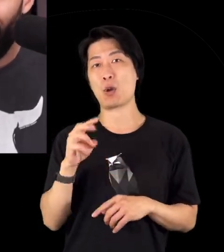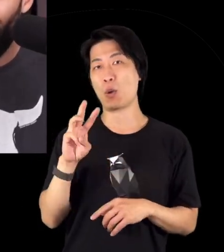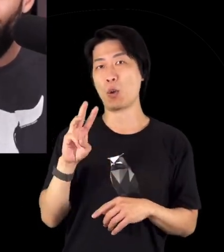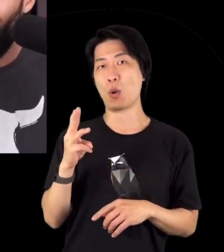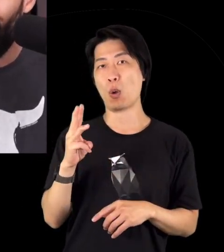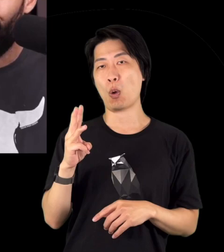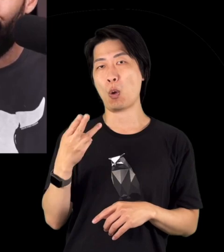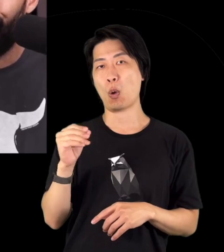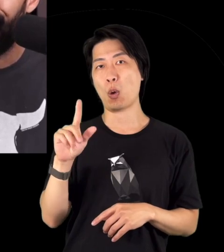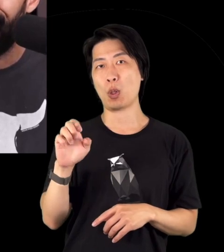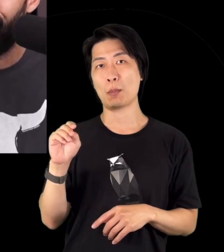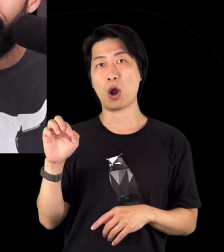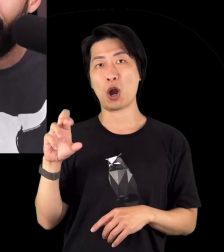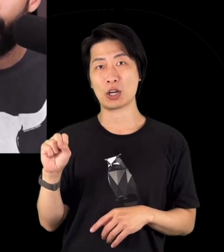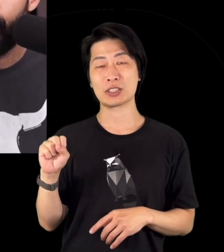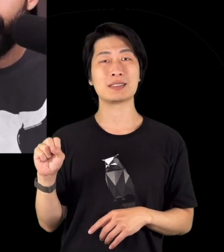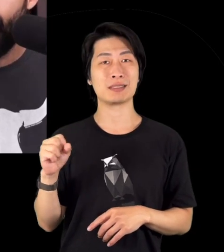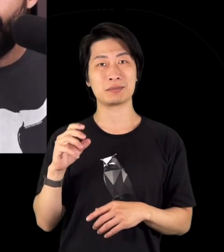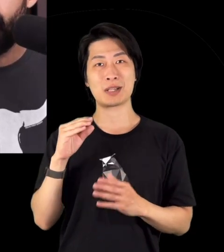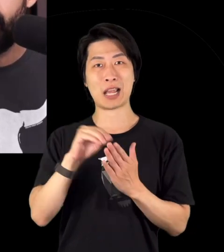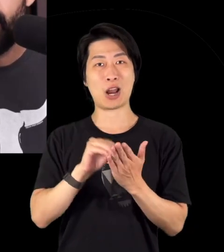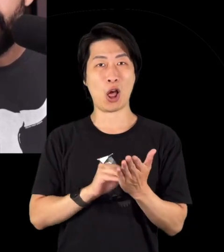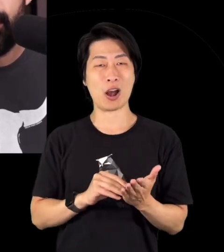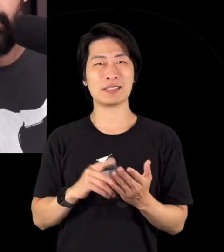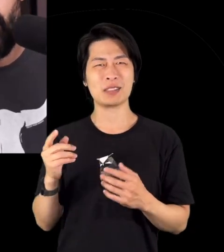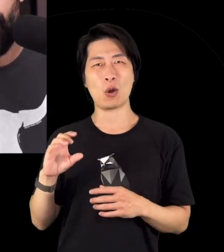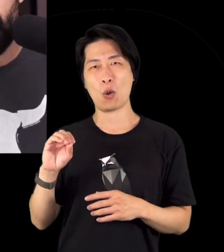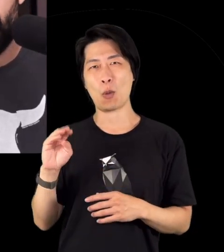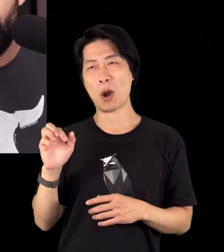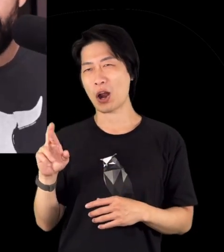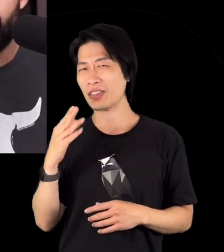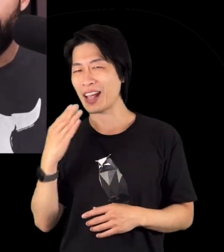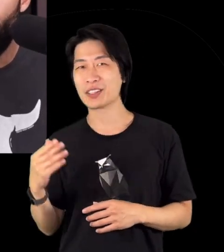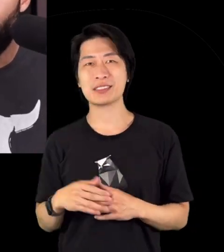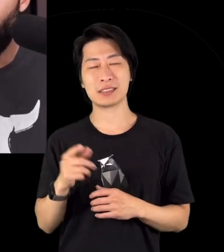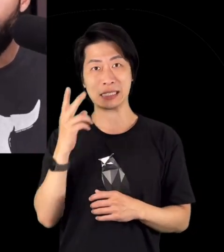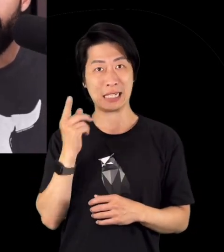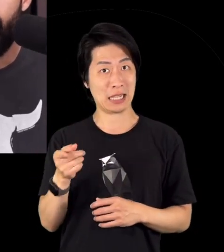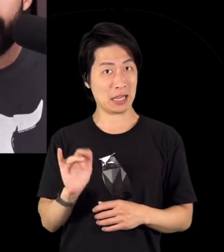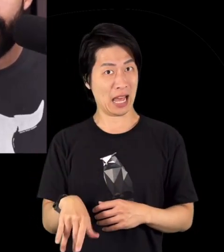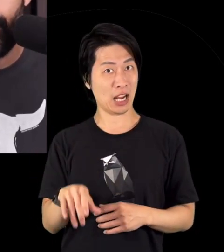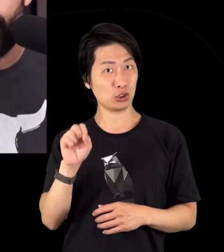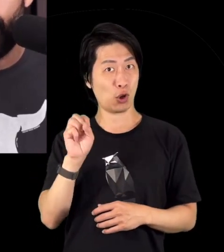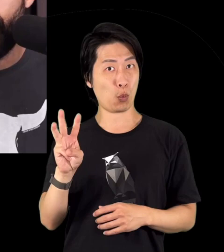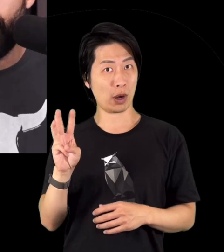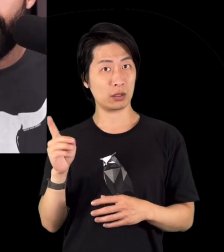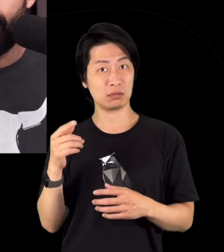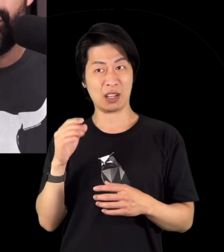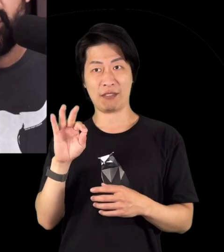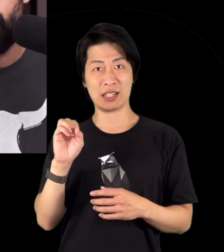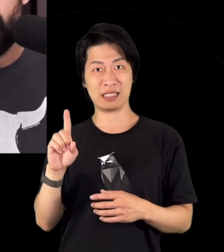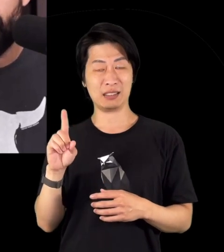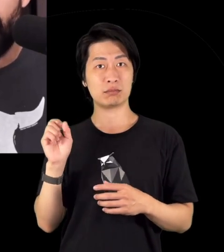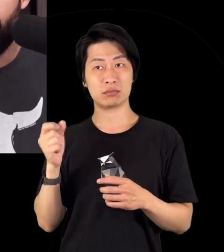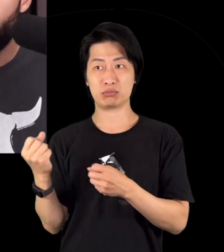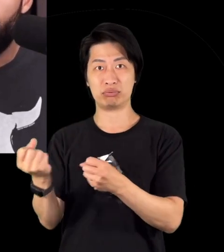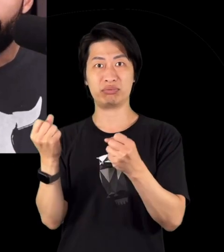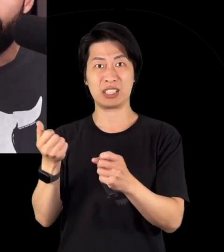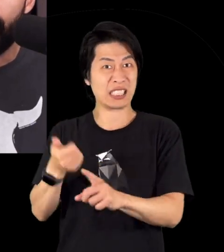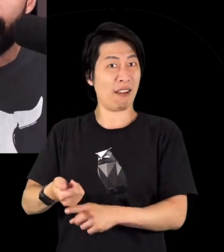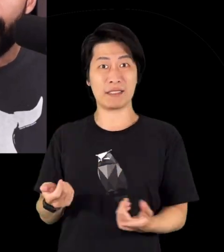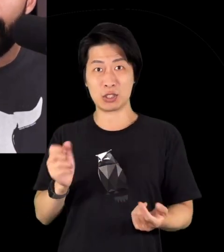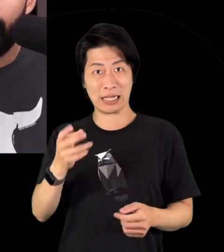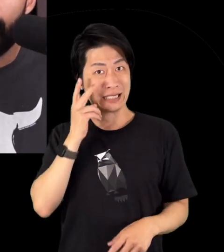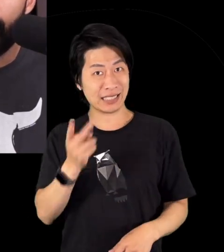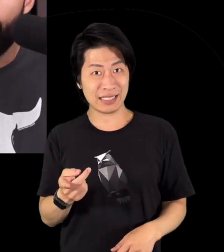channel, thank you Omar for posting these videos, you can see that the software today is allowing a lot of Teslas on the road to simply drive themselves.